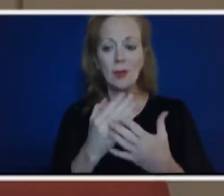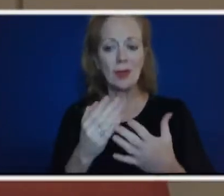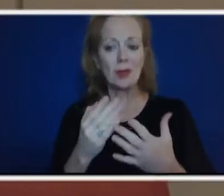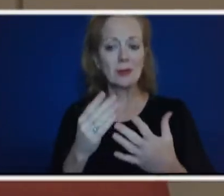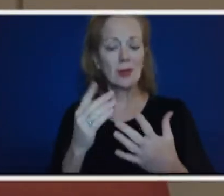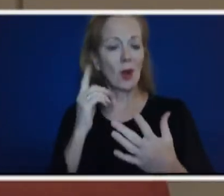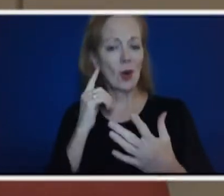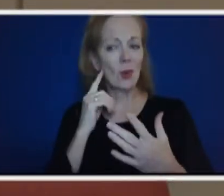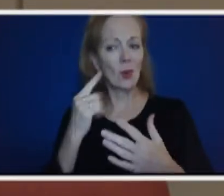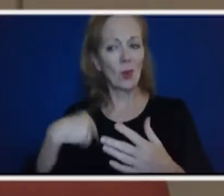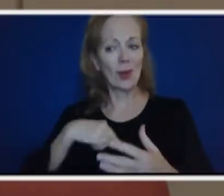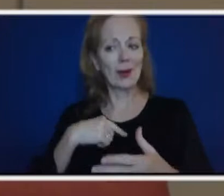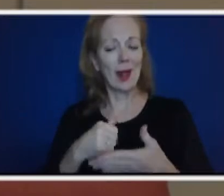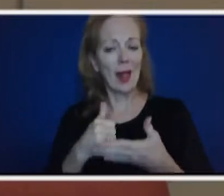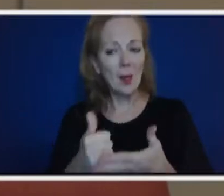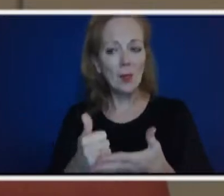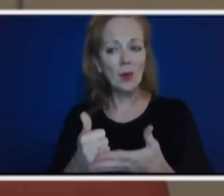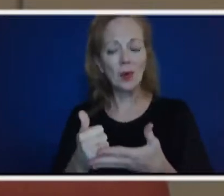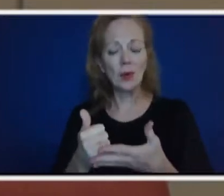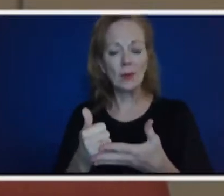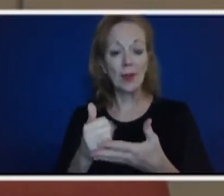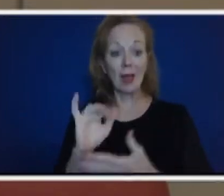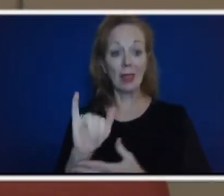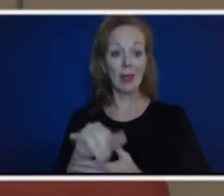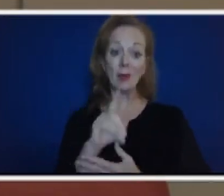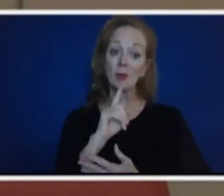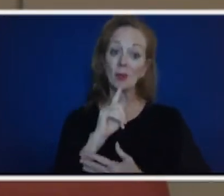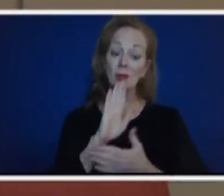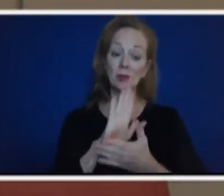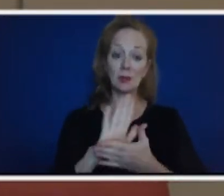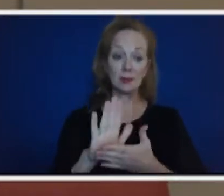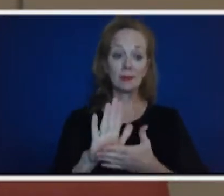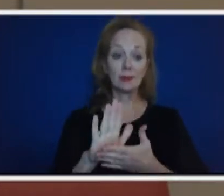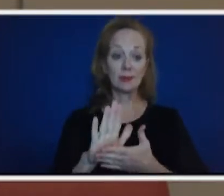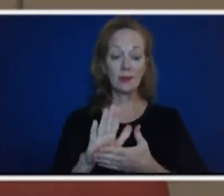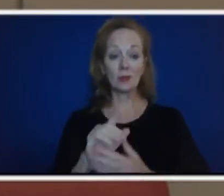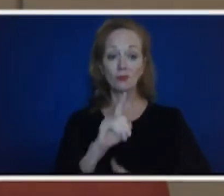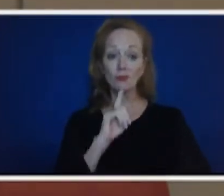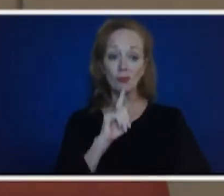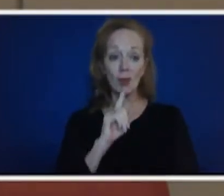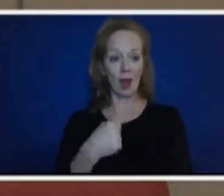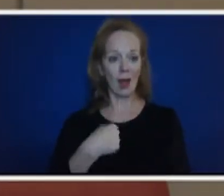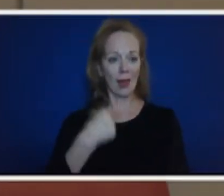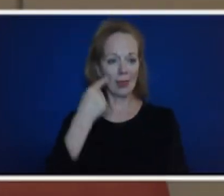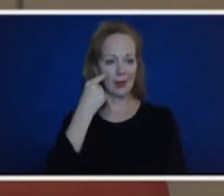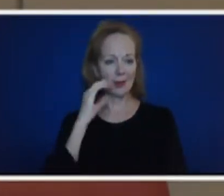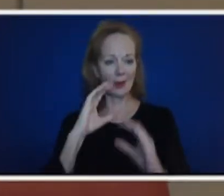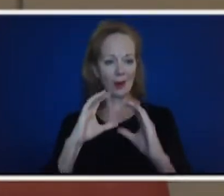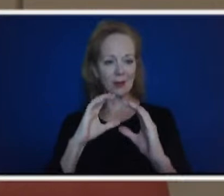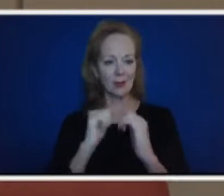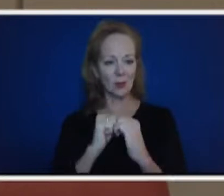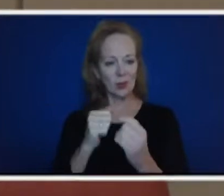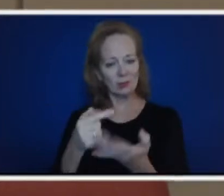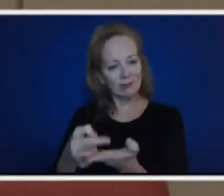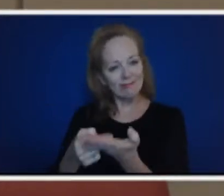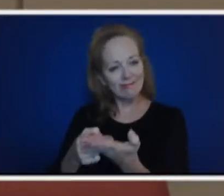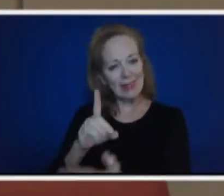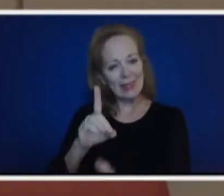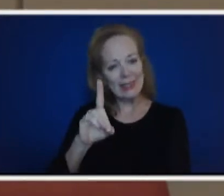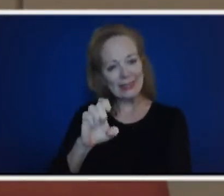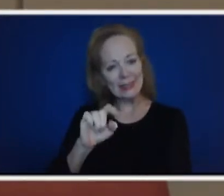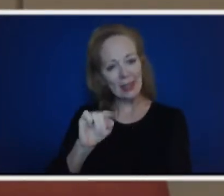to help her out, that would be really nice. Certainly, I think the conversation with the Delta is a little bit more